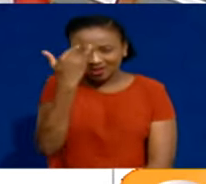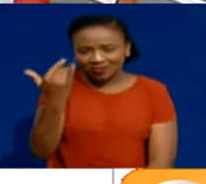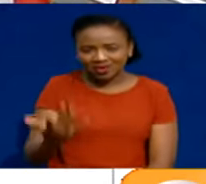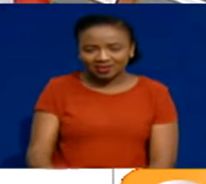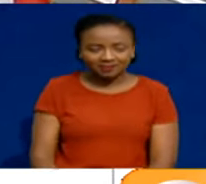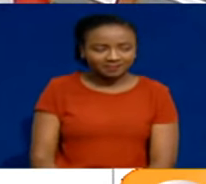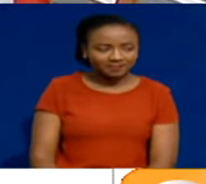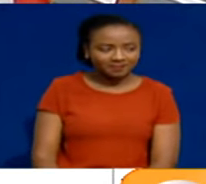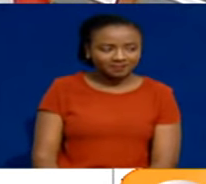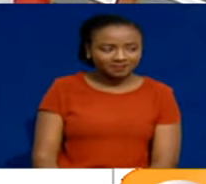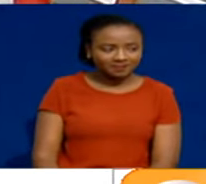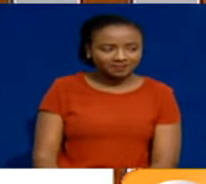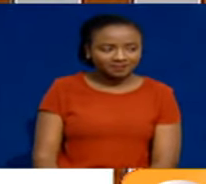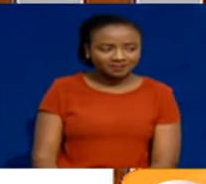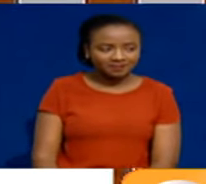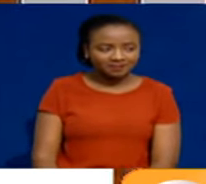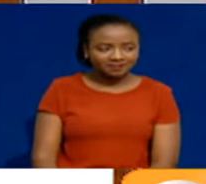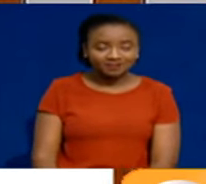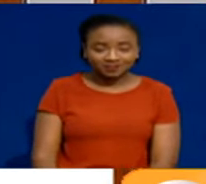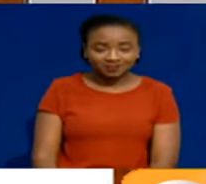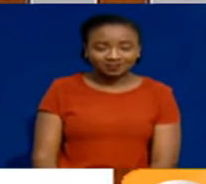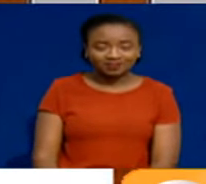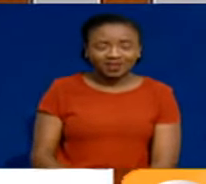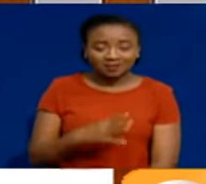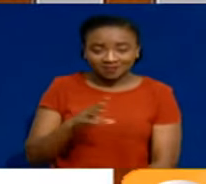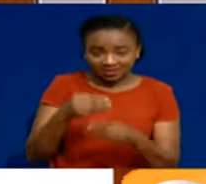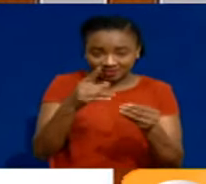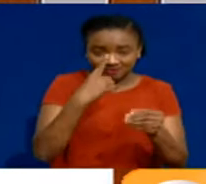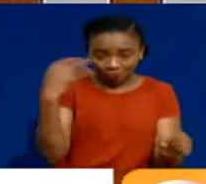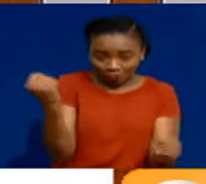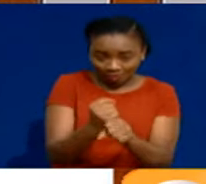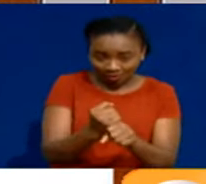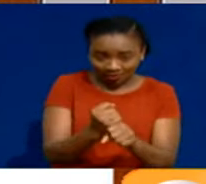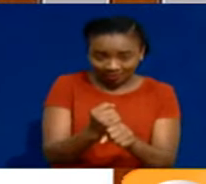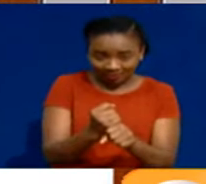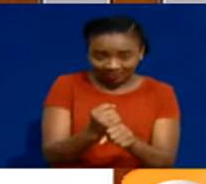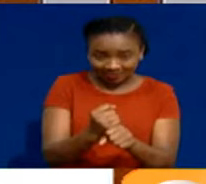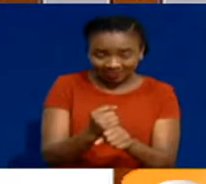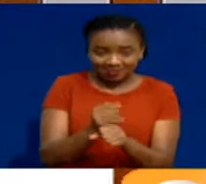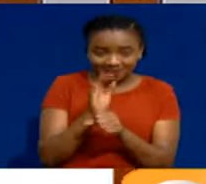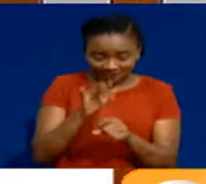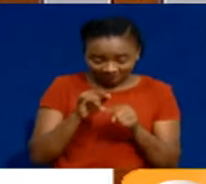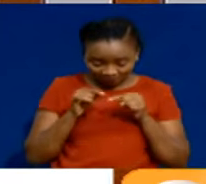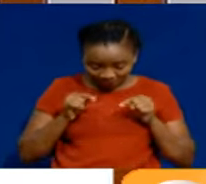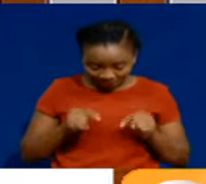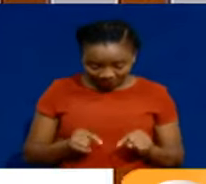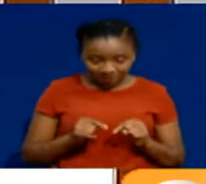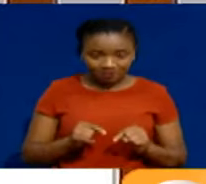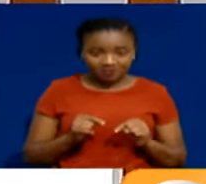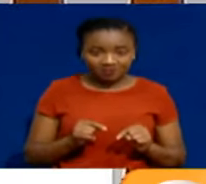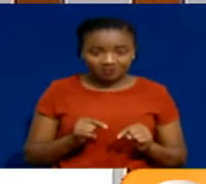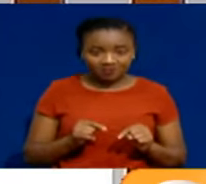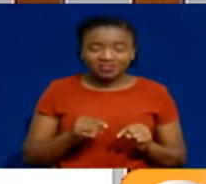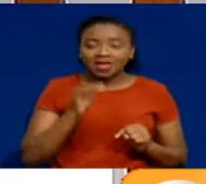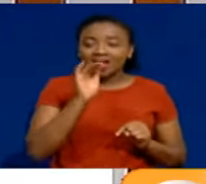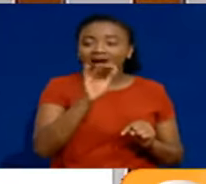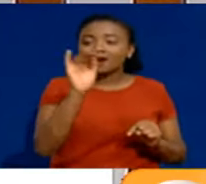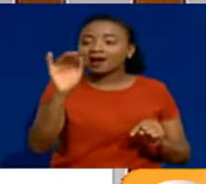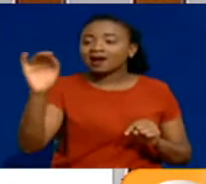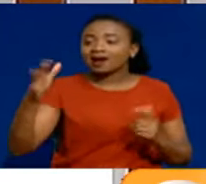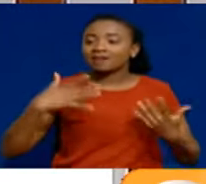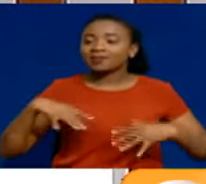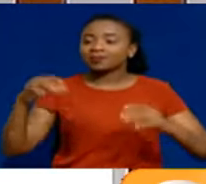much? Can I ask you, can I give you an exercise? From here, ask 10